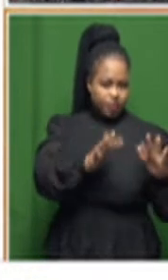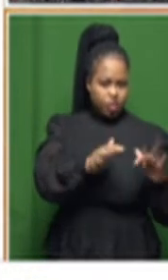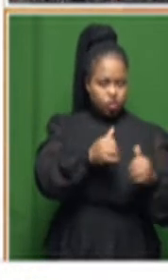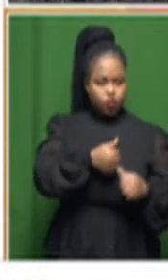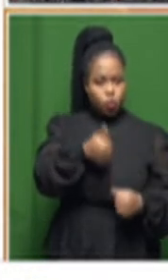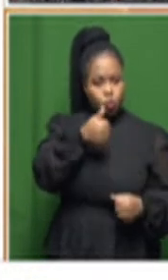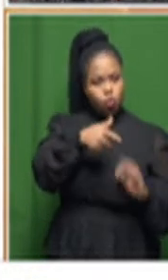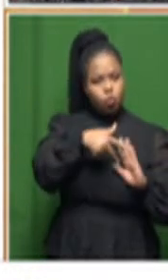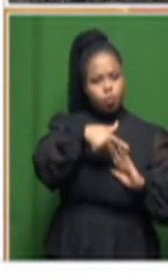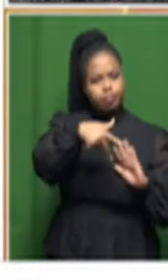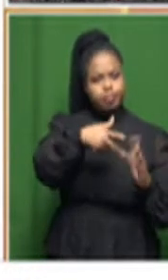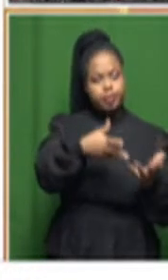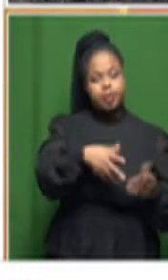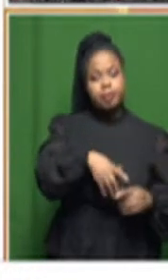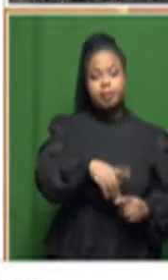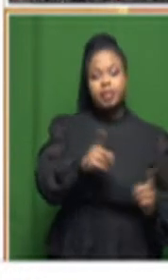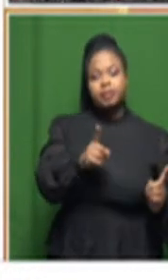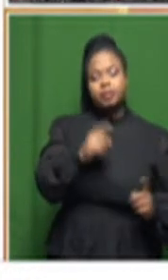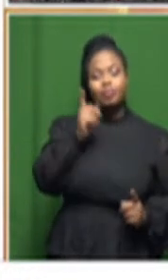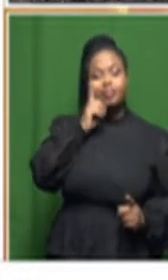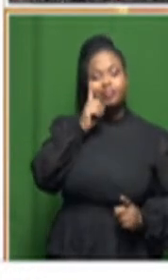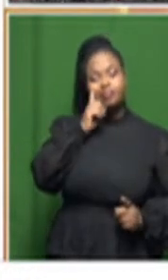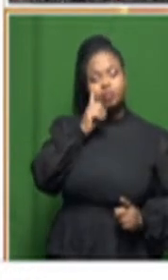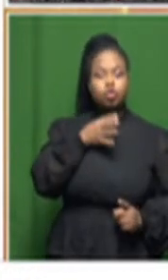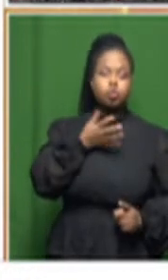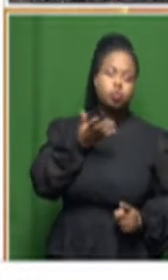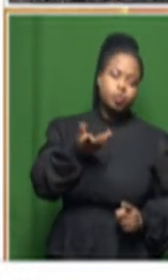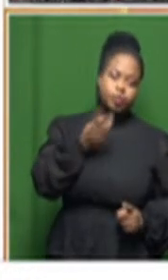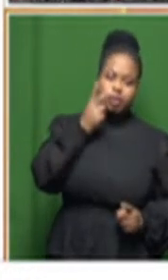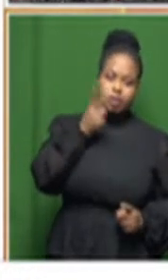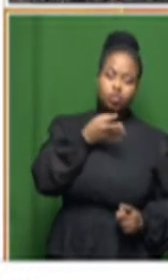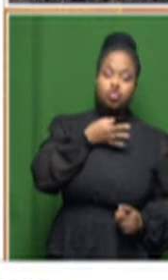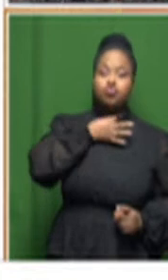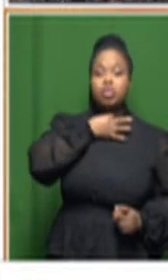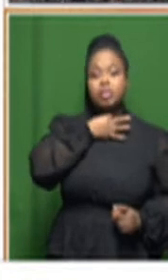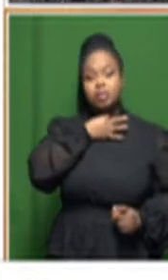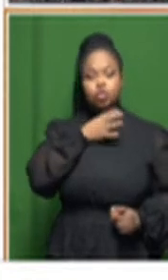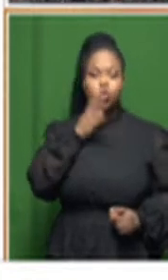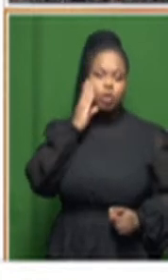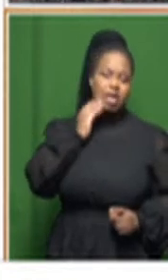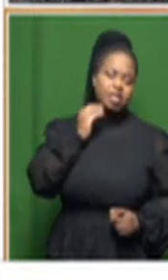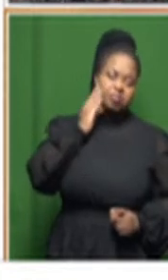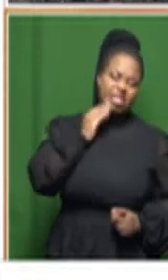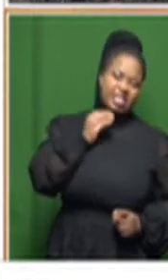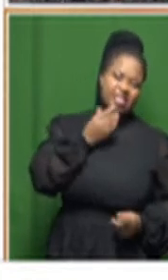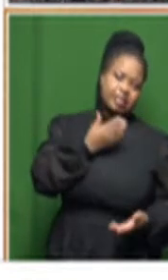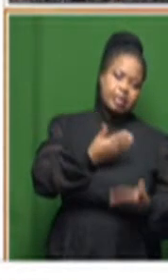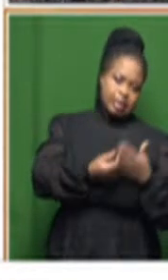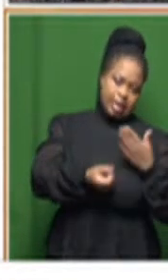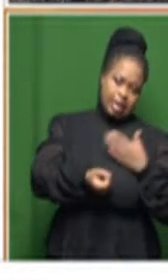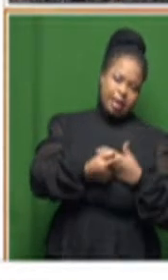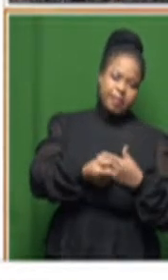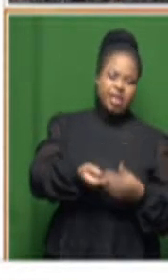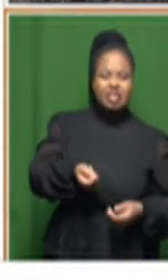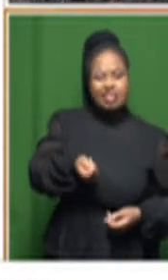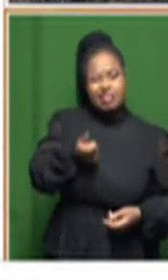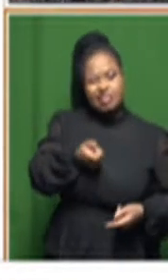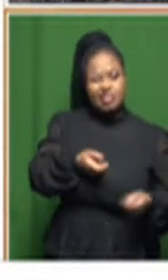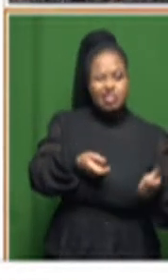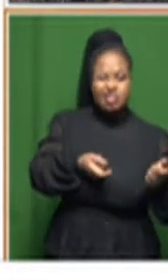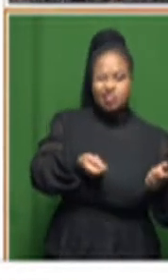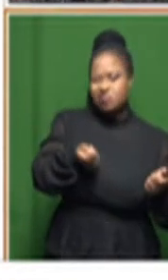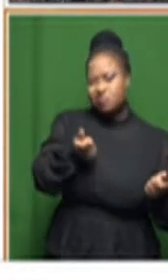authorized, but you have to weigh up the risk of experiencing those rare events, which is absolutely